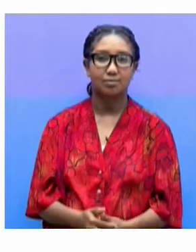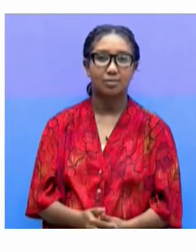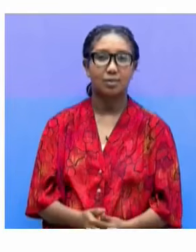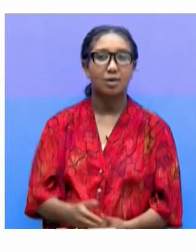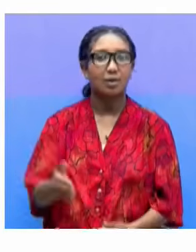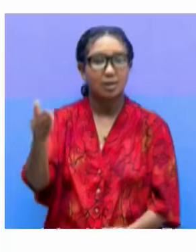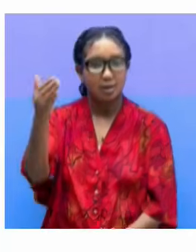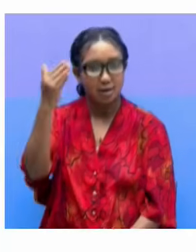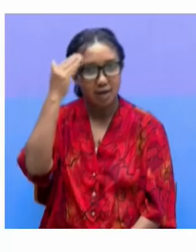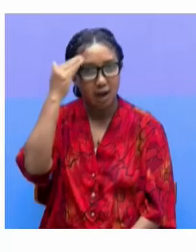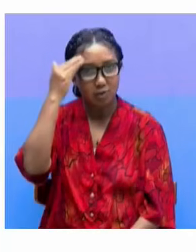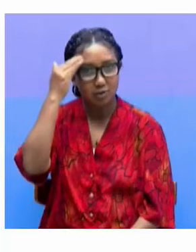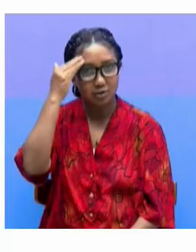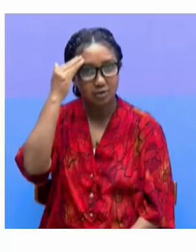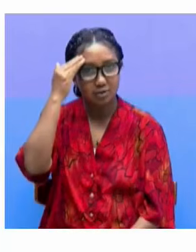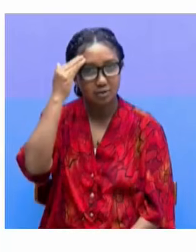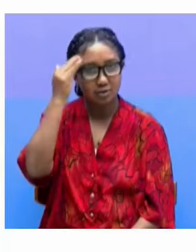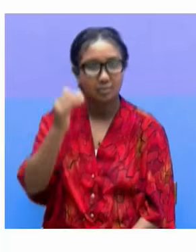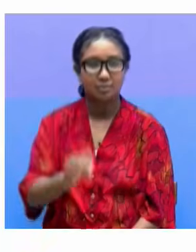known